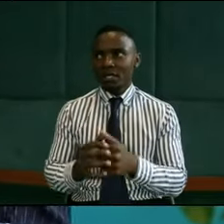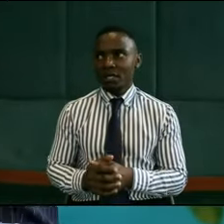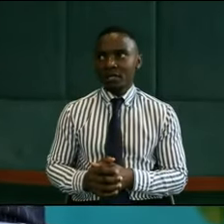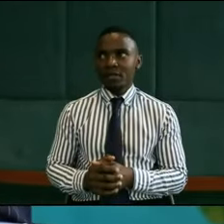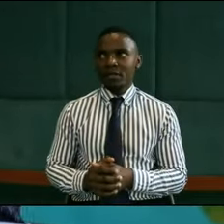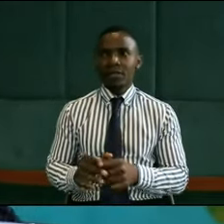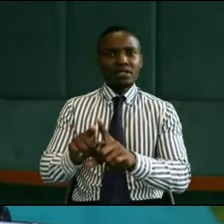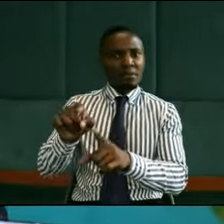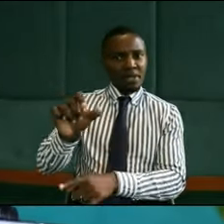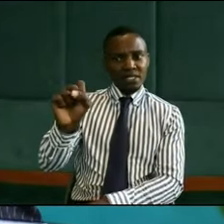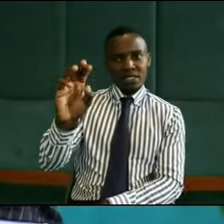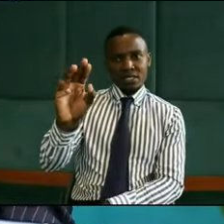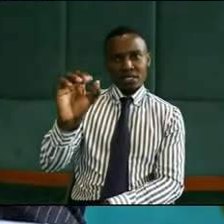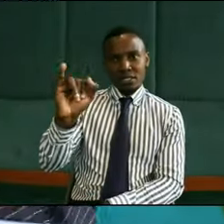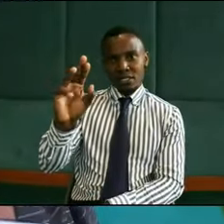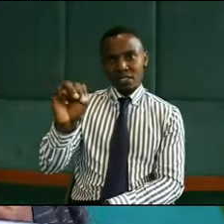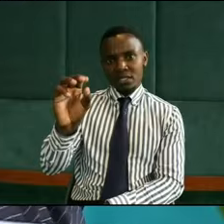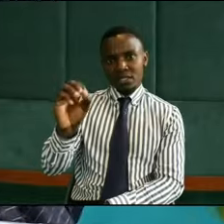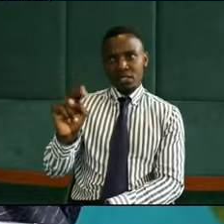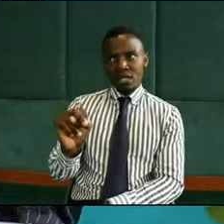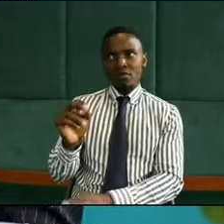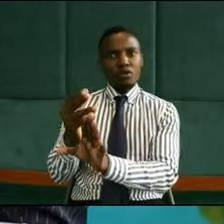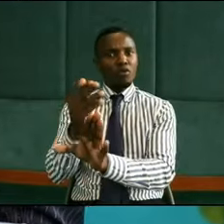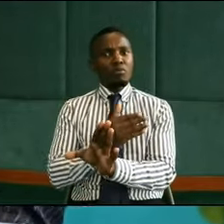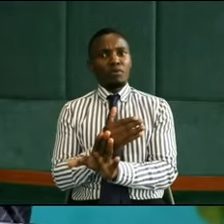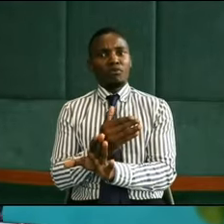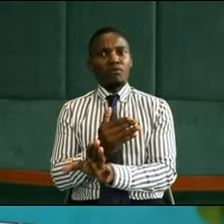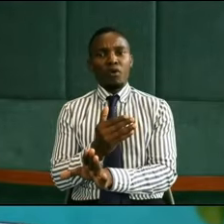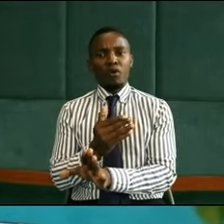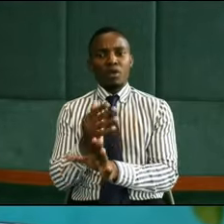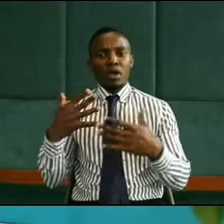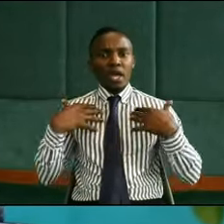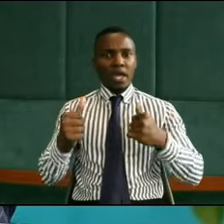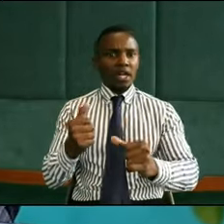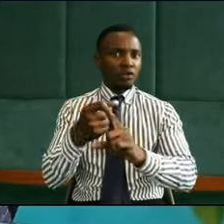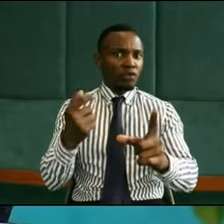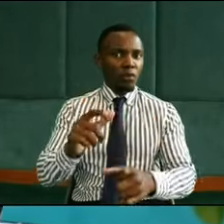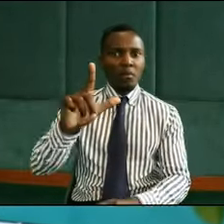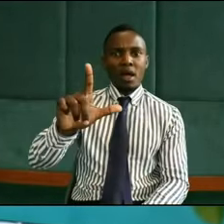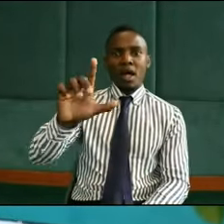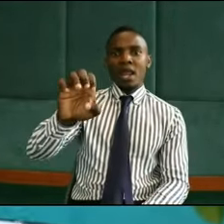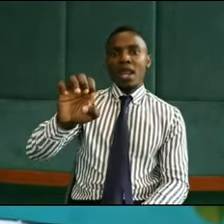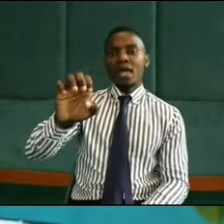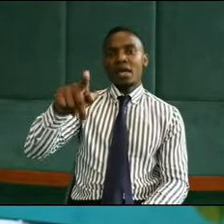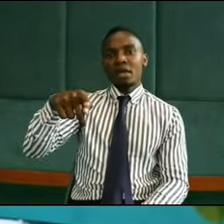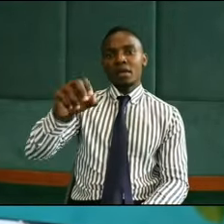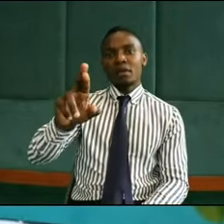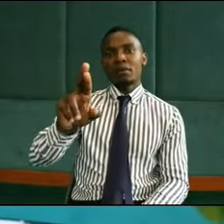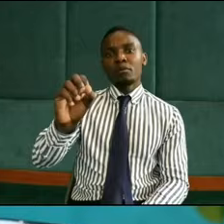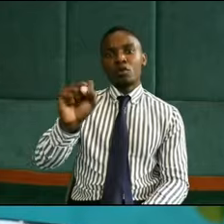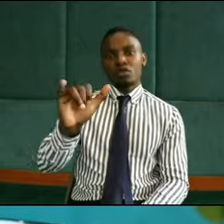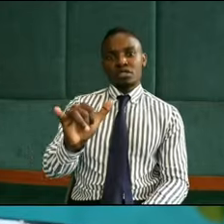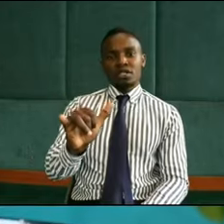He was a Pharisee. He had been healed of leprosy. He had openly joined Christ